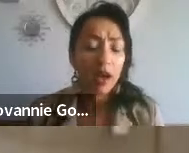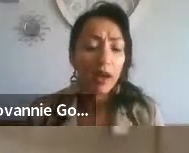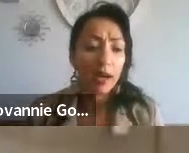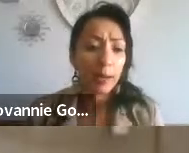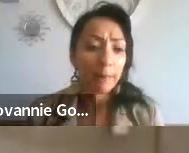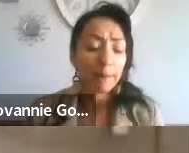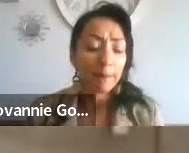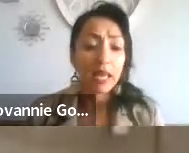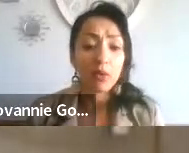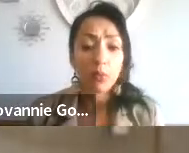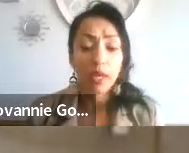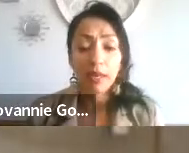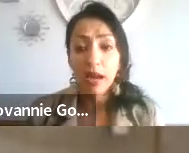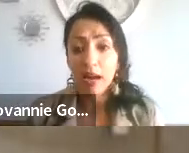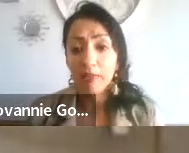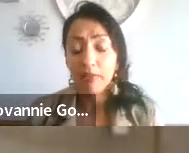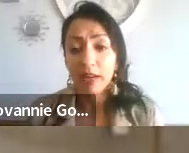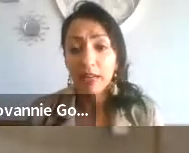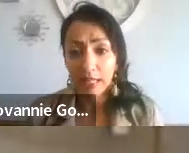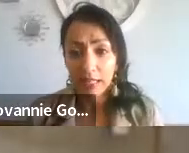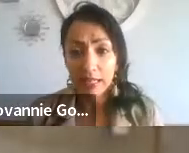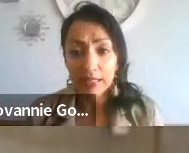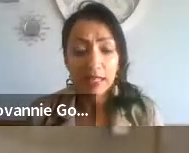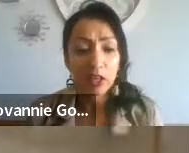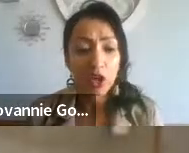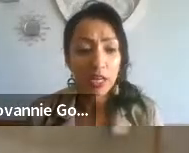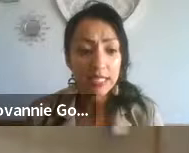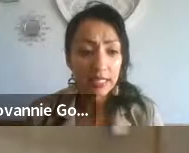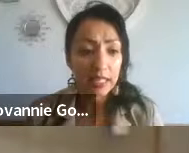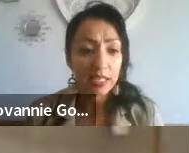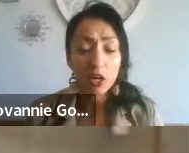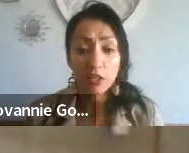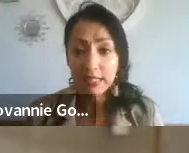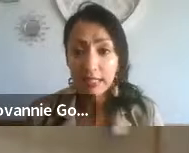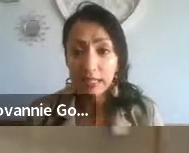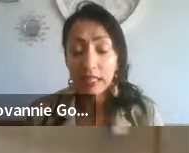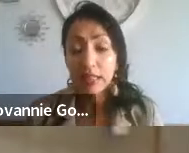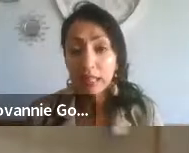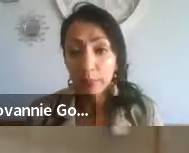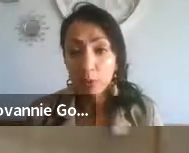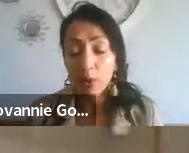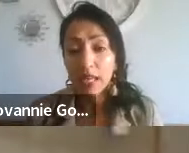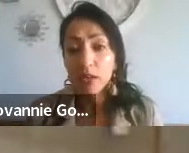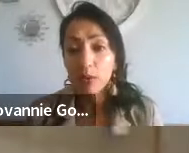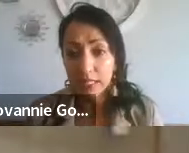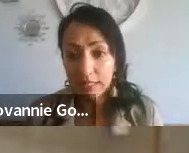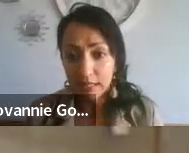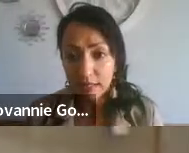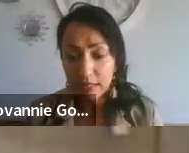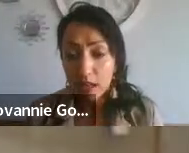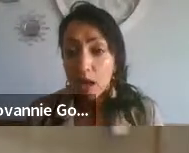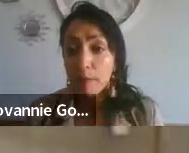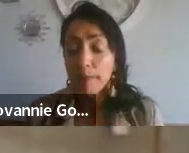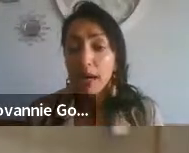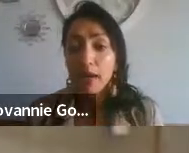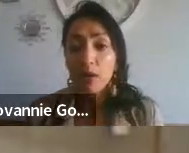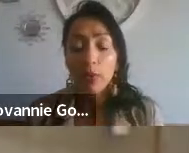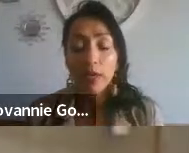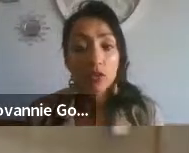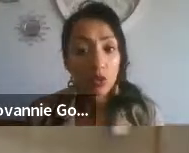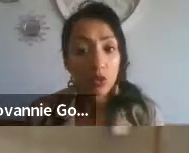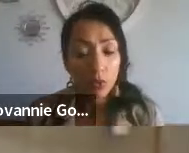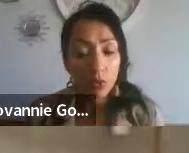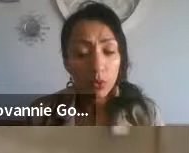CanCare. And we have clinics in Garden City, Dodge City, Liberal, and Ulysses.